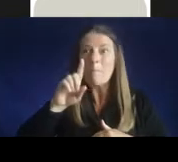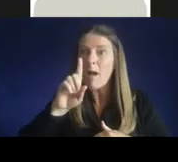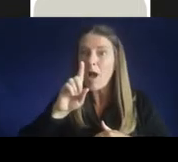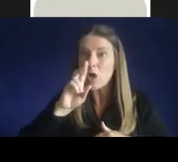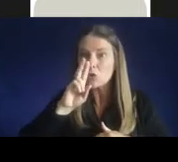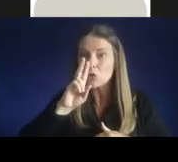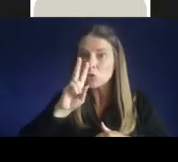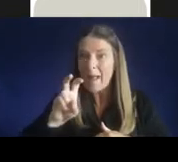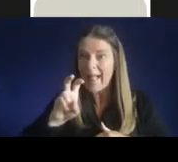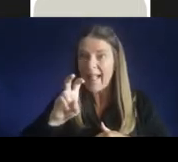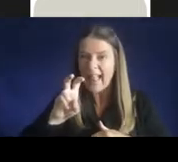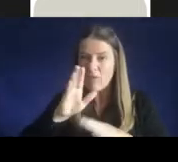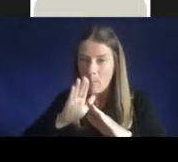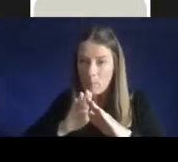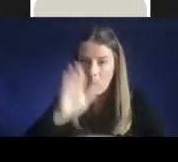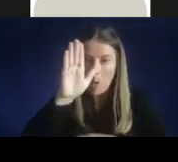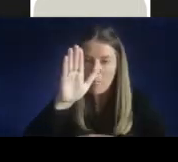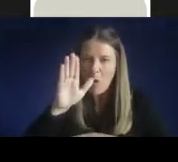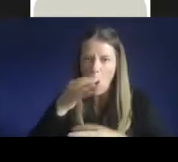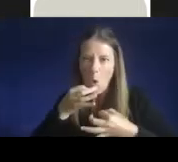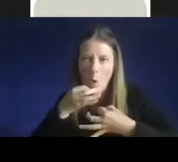it skyrocketed.